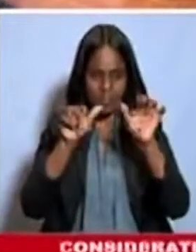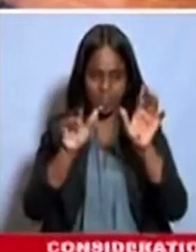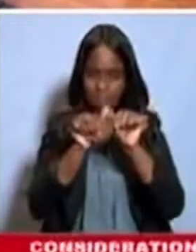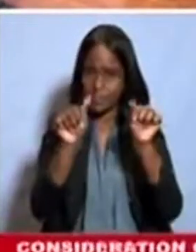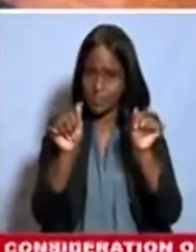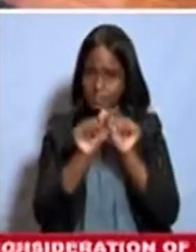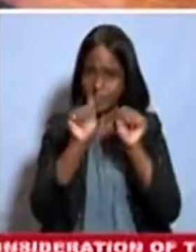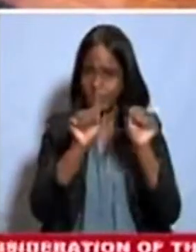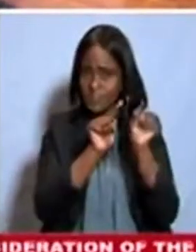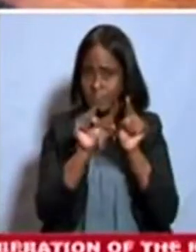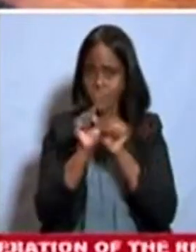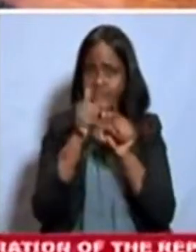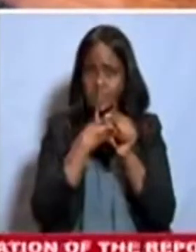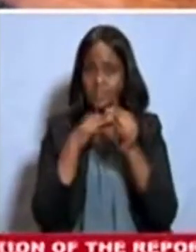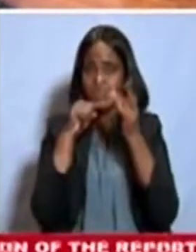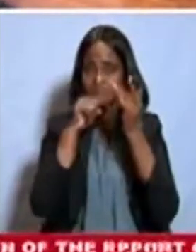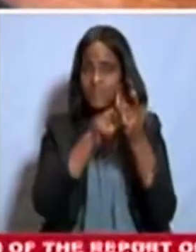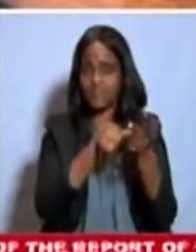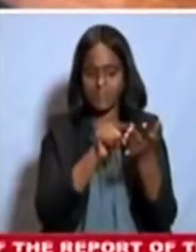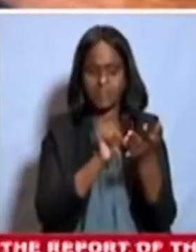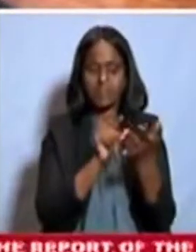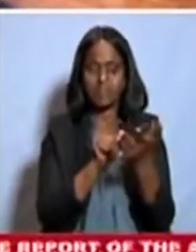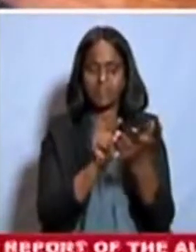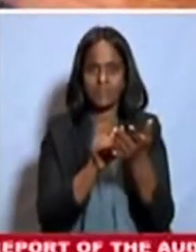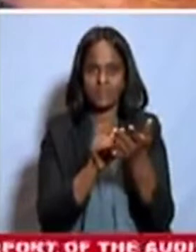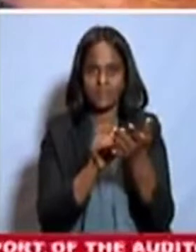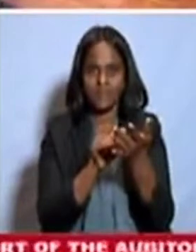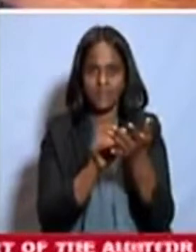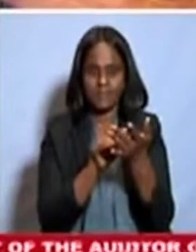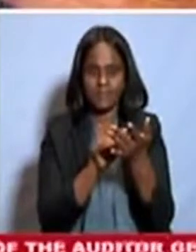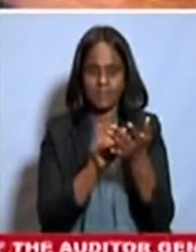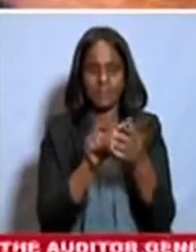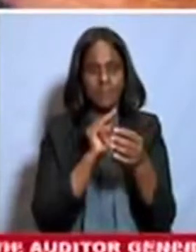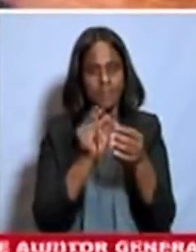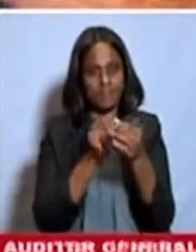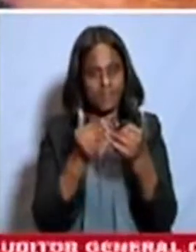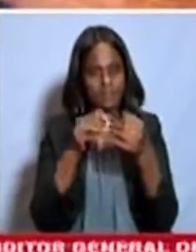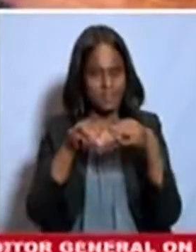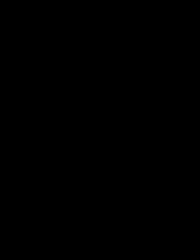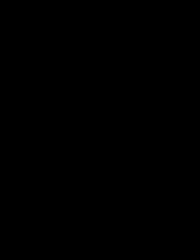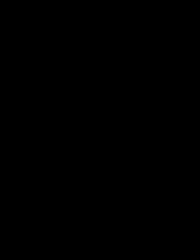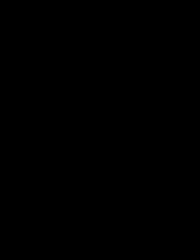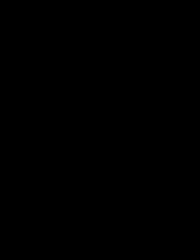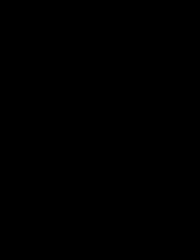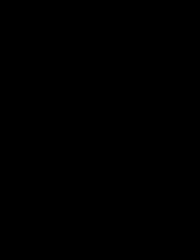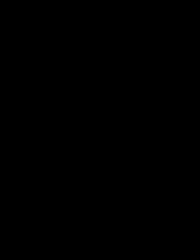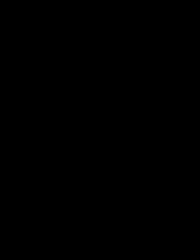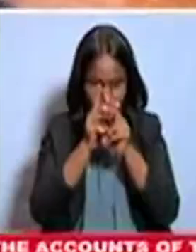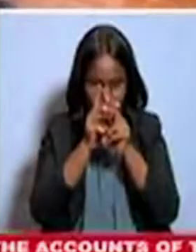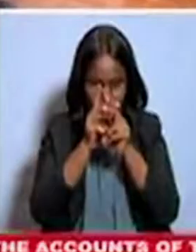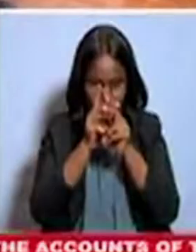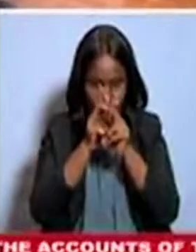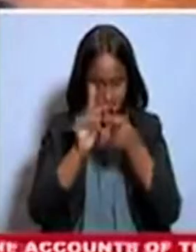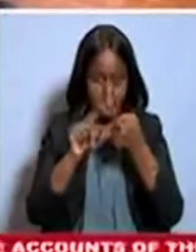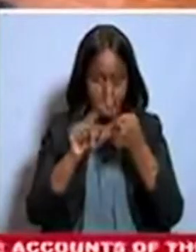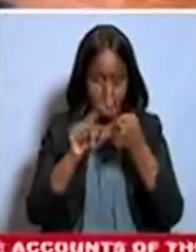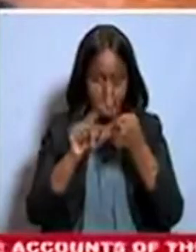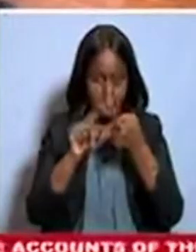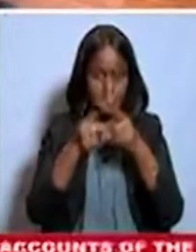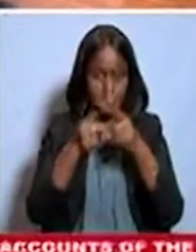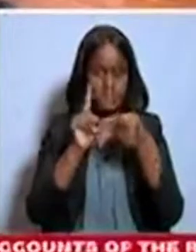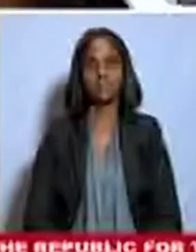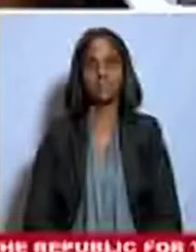can also have a sight of that as we proceed. Honorable colleagues, we can proceed.